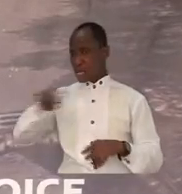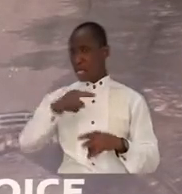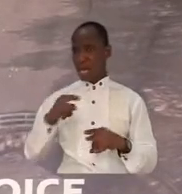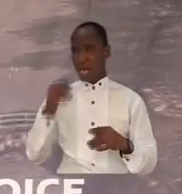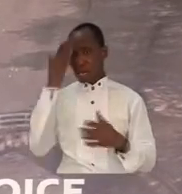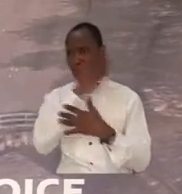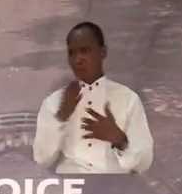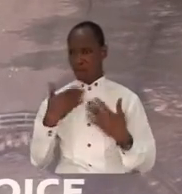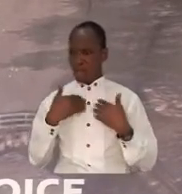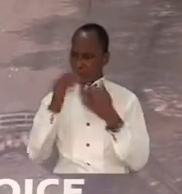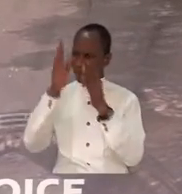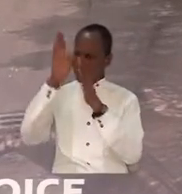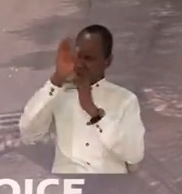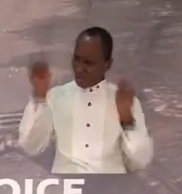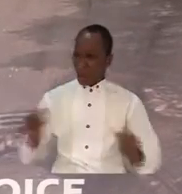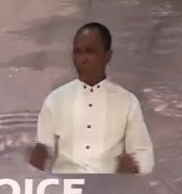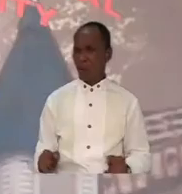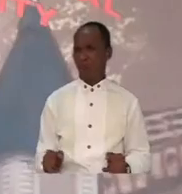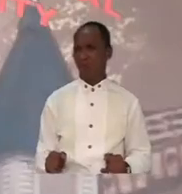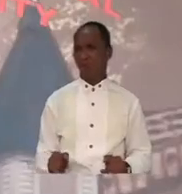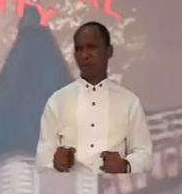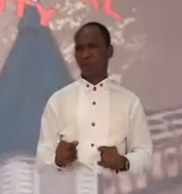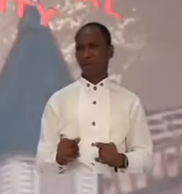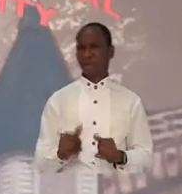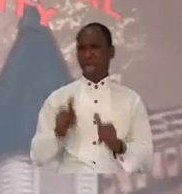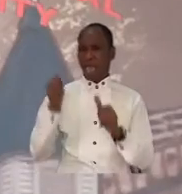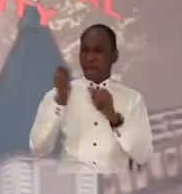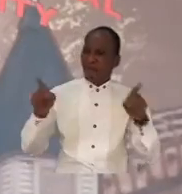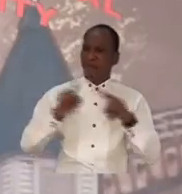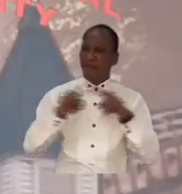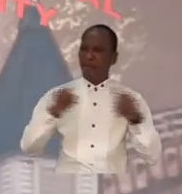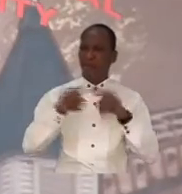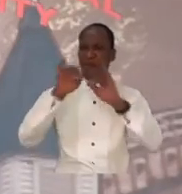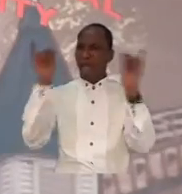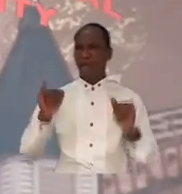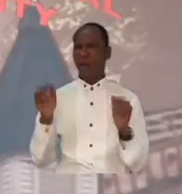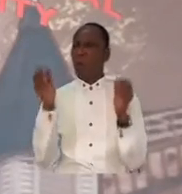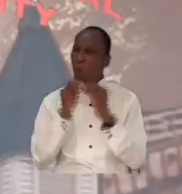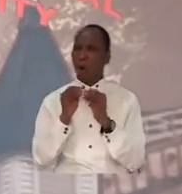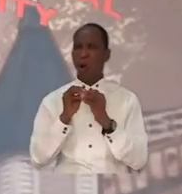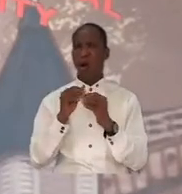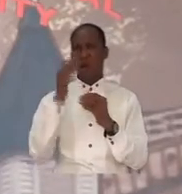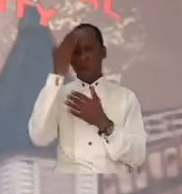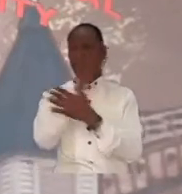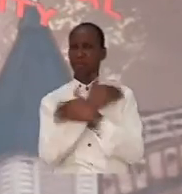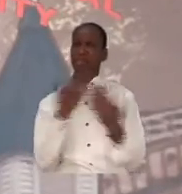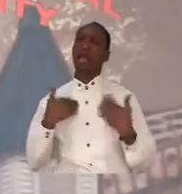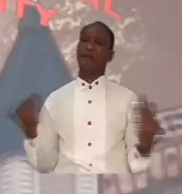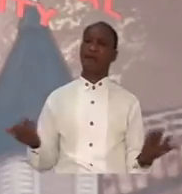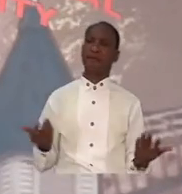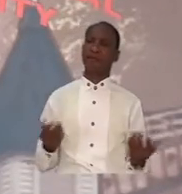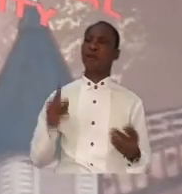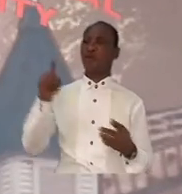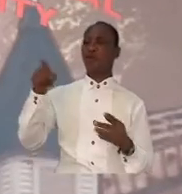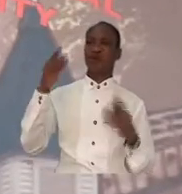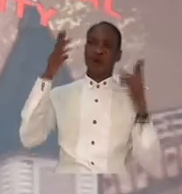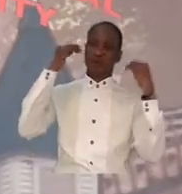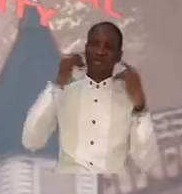ye ye wo ye nyame bibia omwo wo nyame ahodo nti wo yankopon na wo ka no menim no